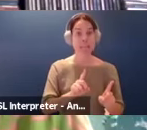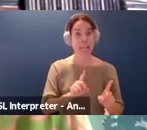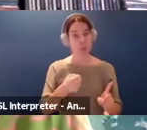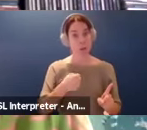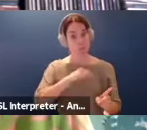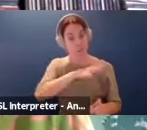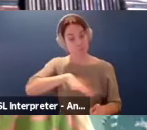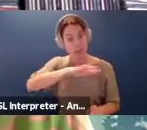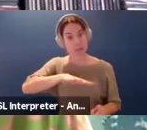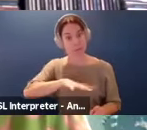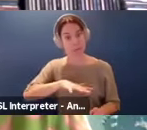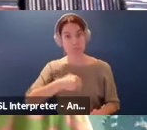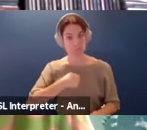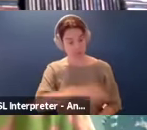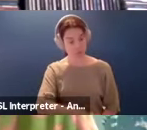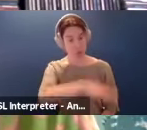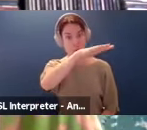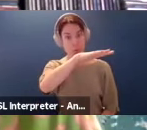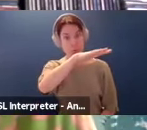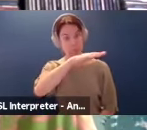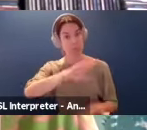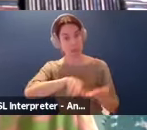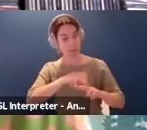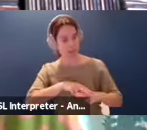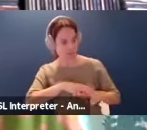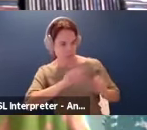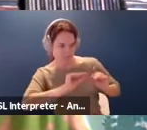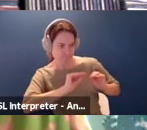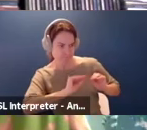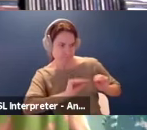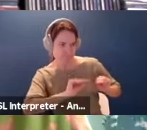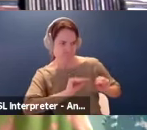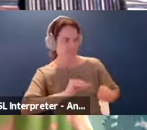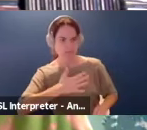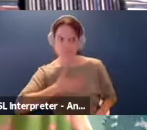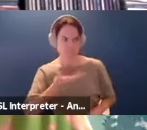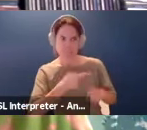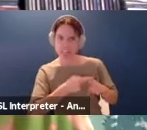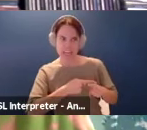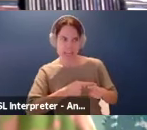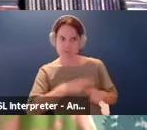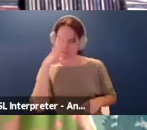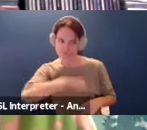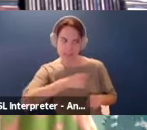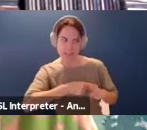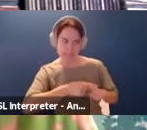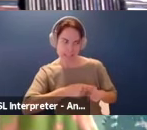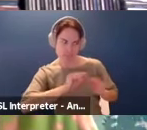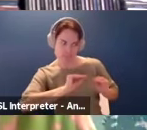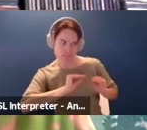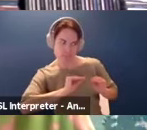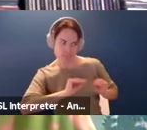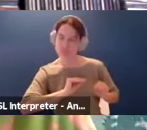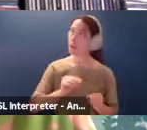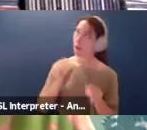and to distrust all anyone who was a non-catholic that was my conditioning but also